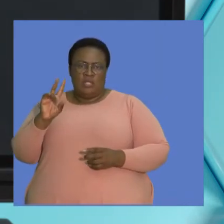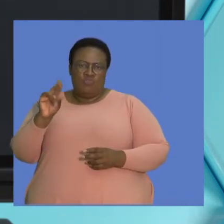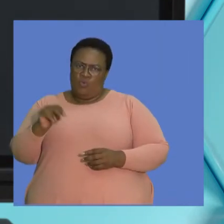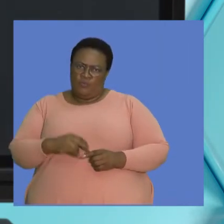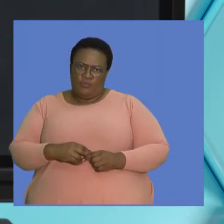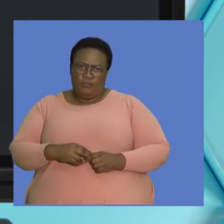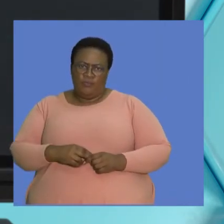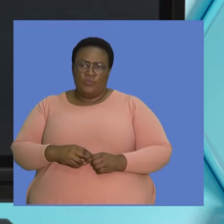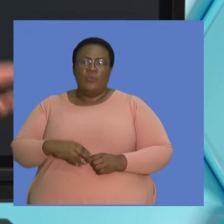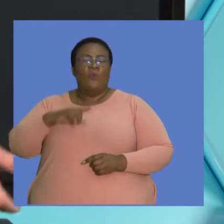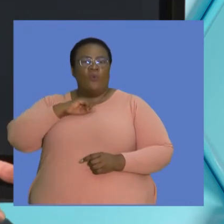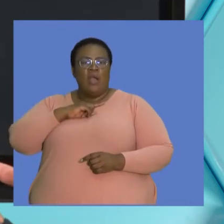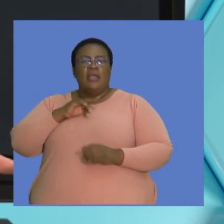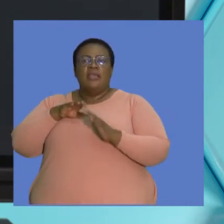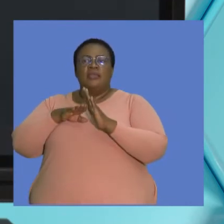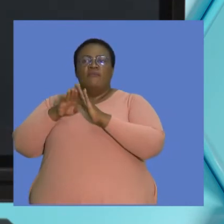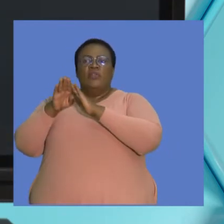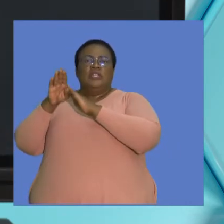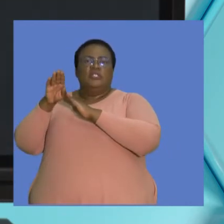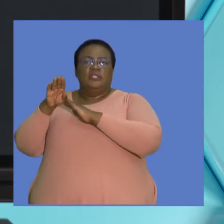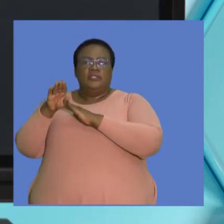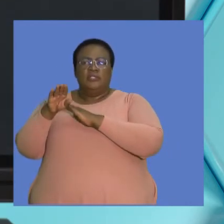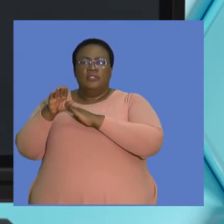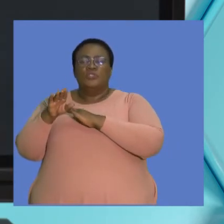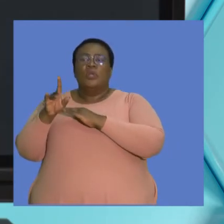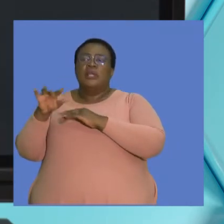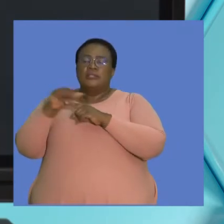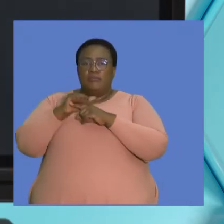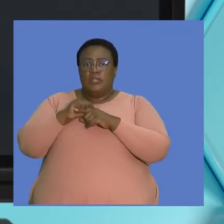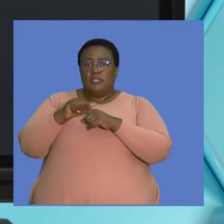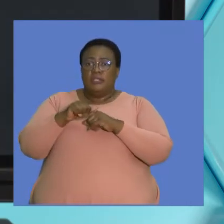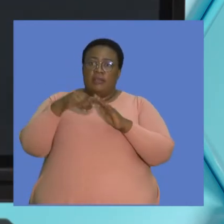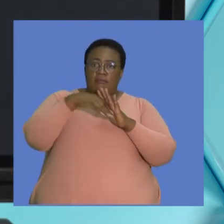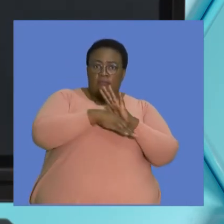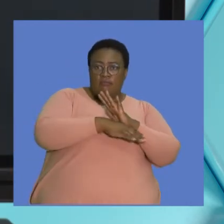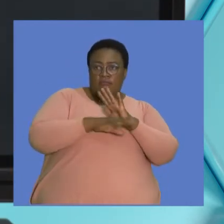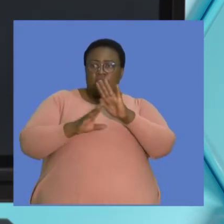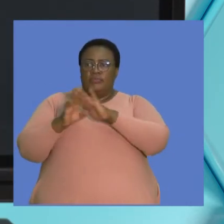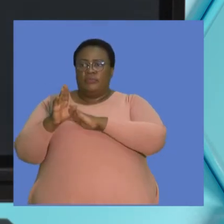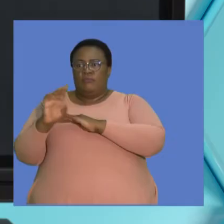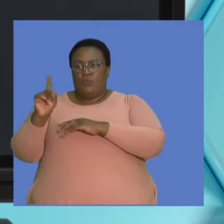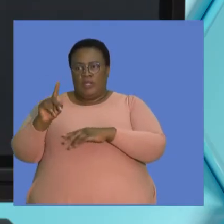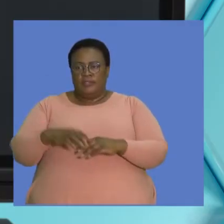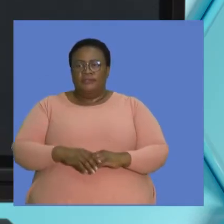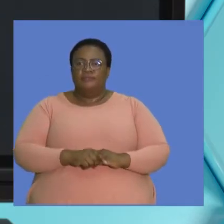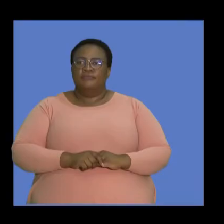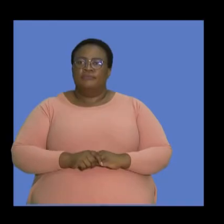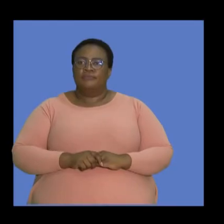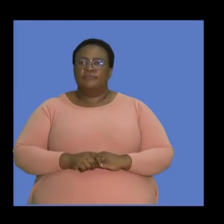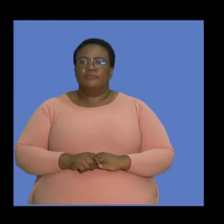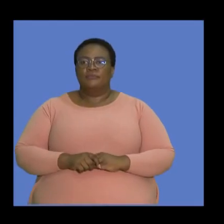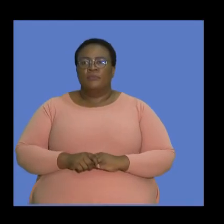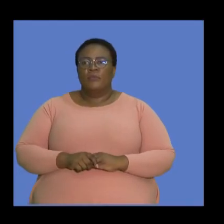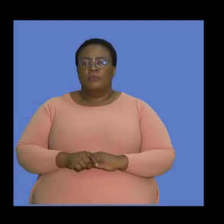no. Why? Because of inflation. Let's just quickly recap on what depreciation and inflation is all about.